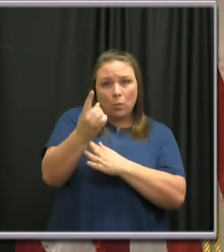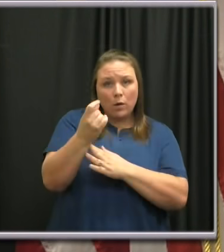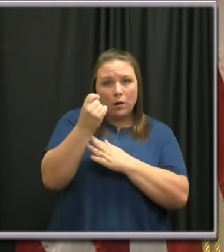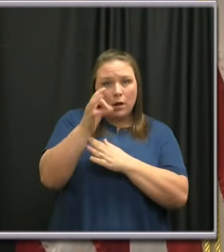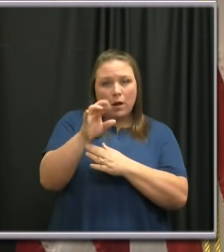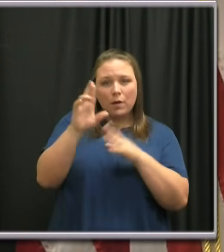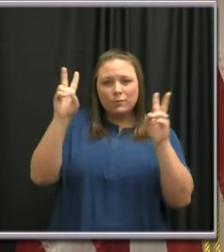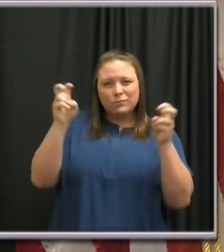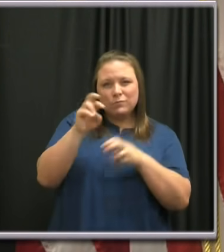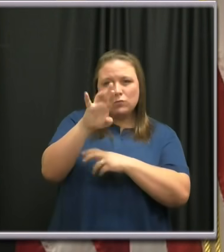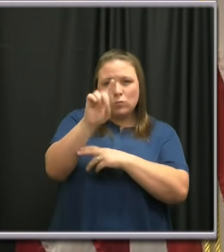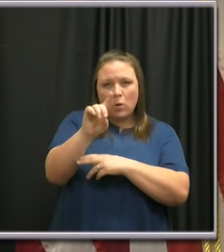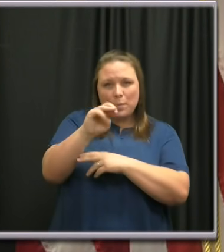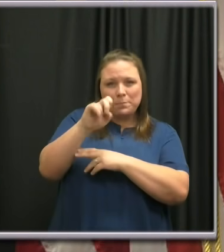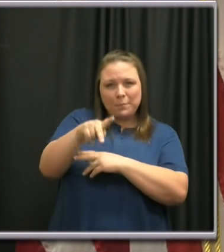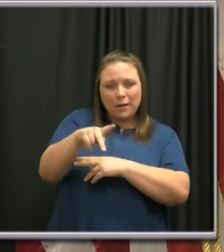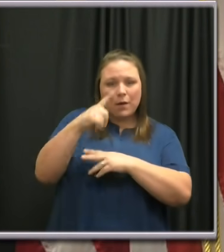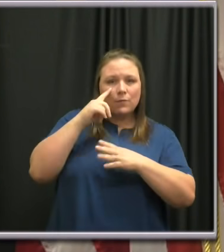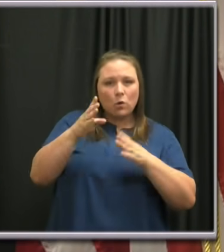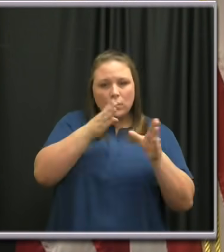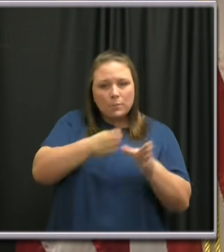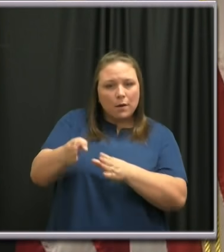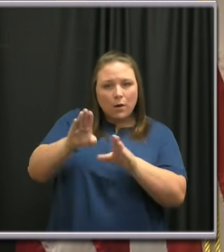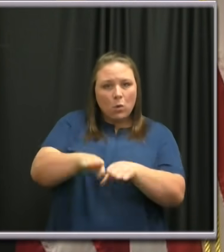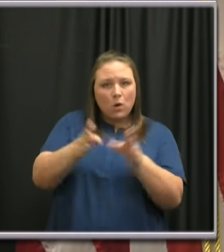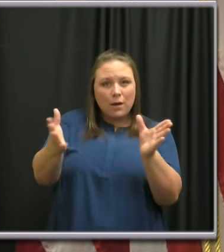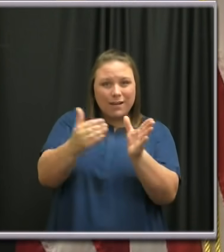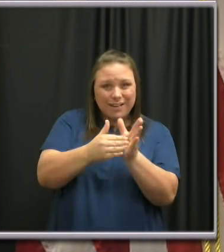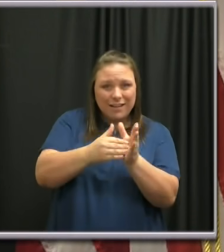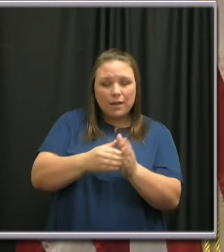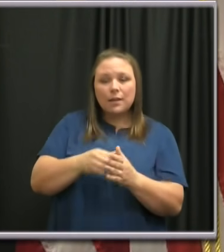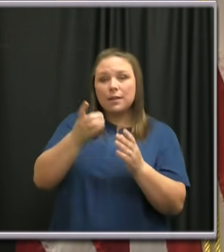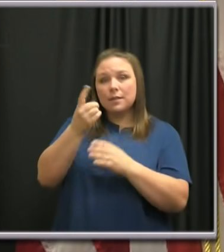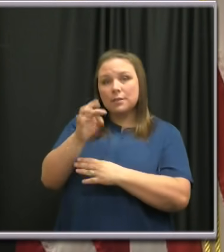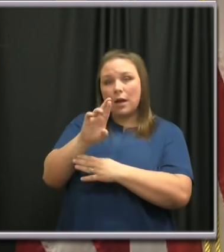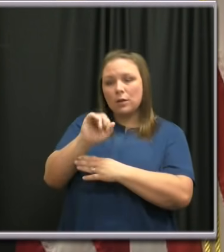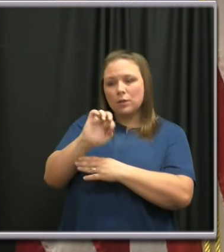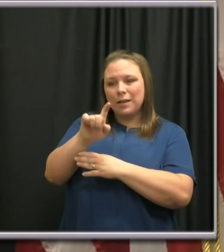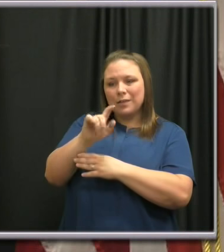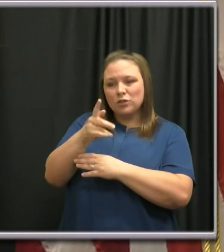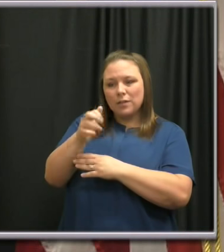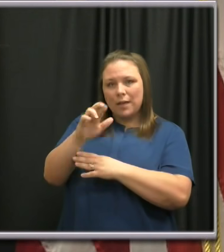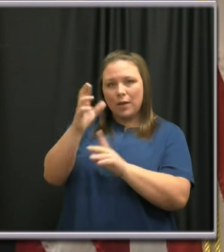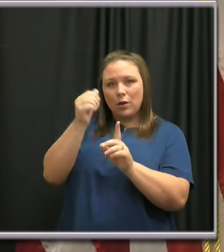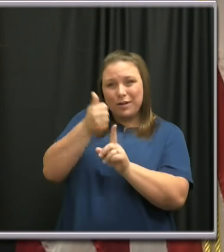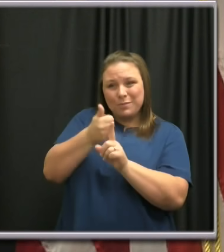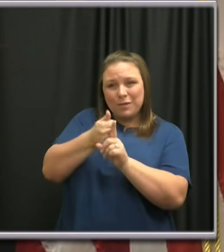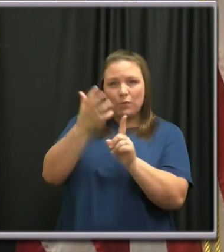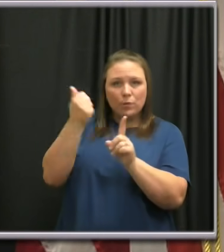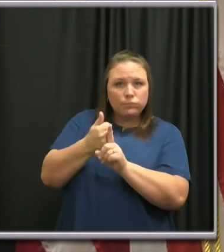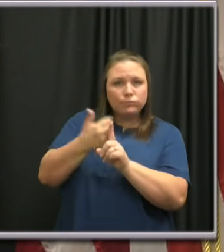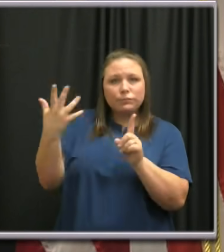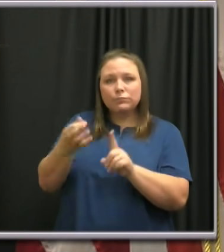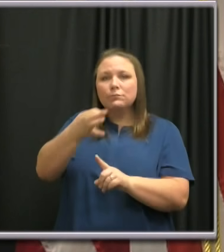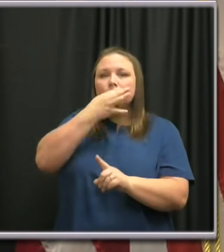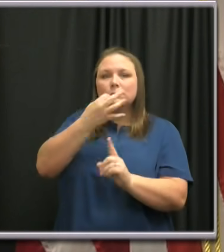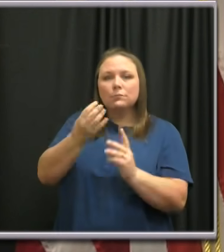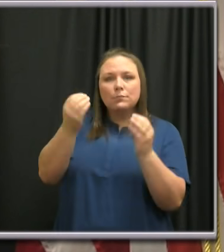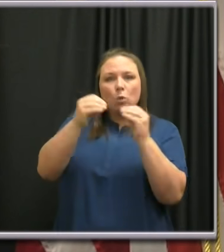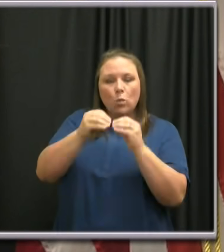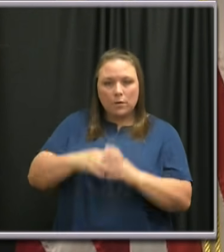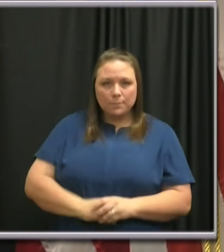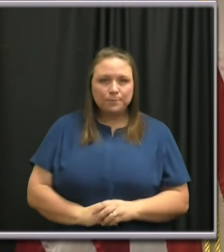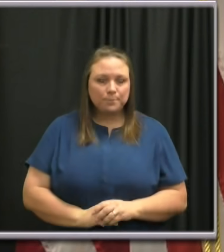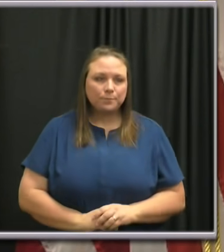of the roadmap for reopening Nashville, and Dr. Alex Jahangir will report on these criteria momentarily.